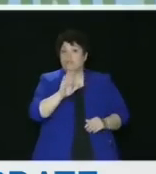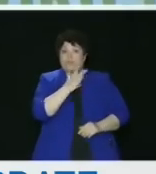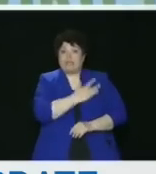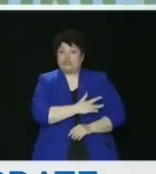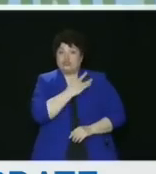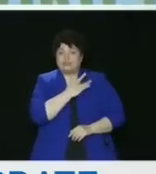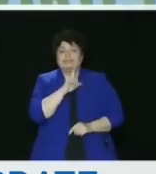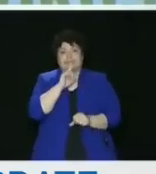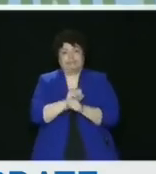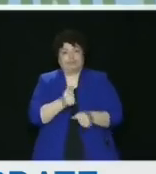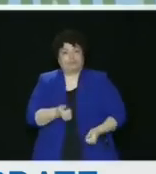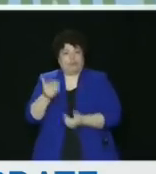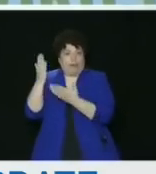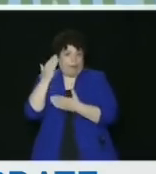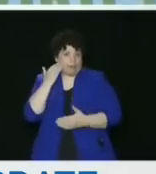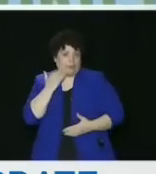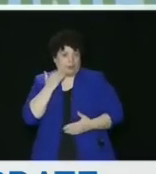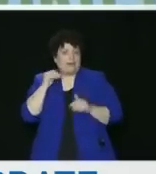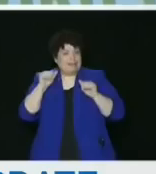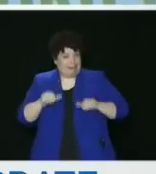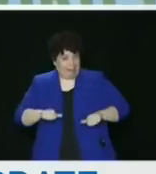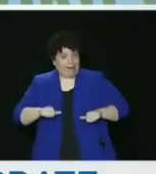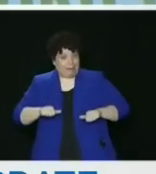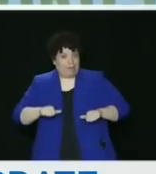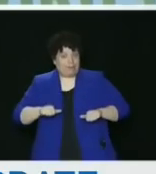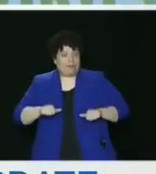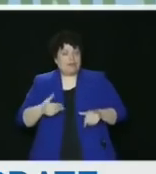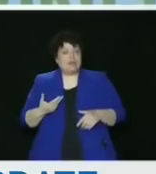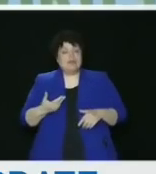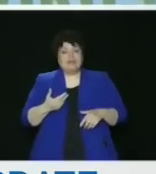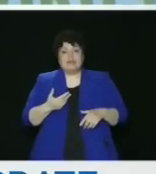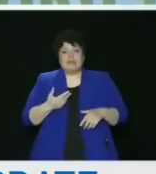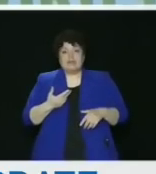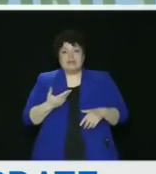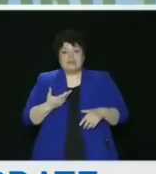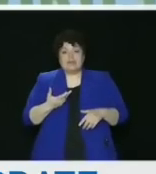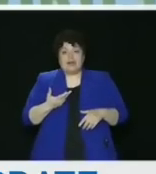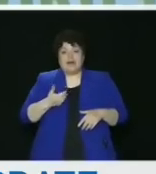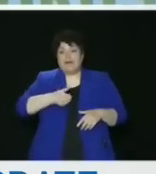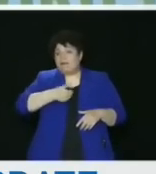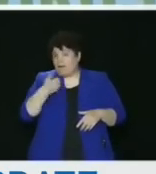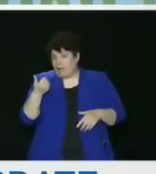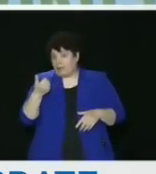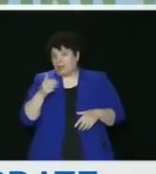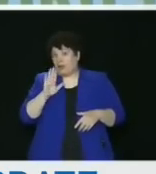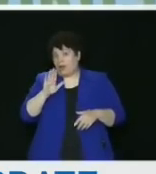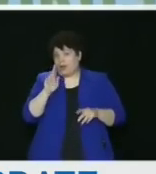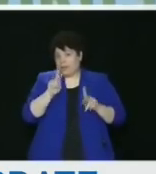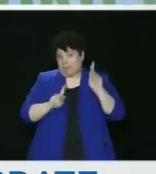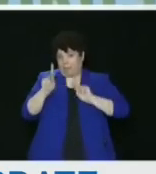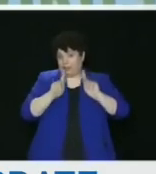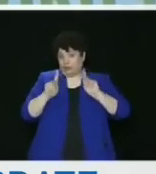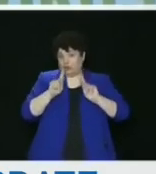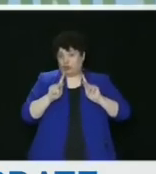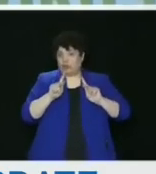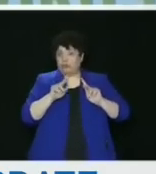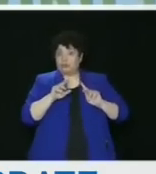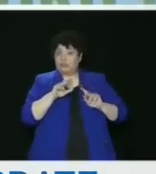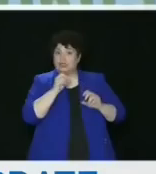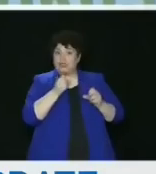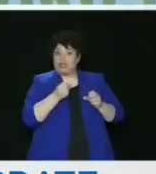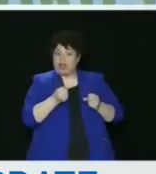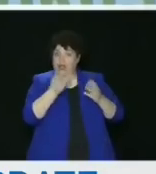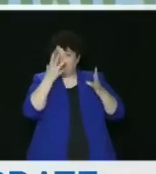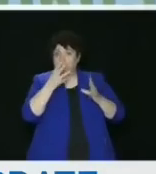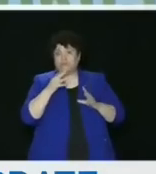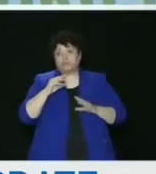hospitals over that time frame. So the other thing is, in a population model, when you're lifting at 20%,